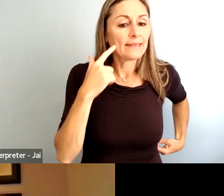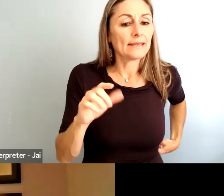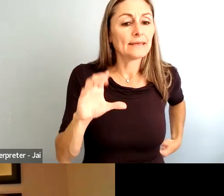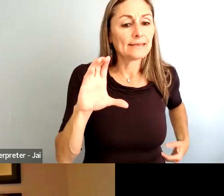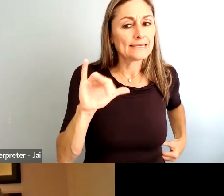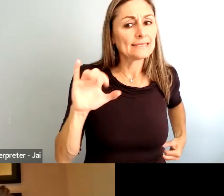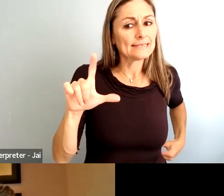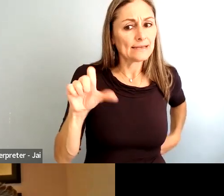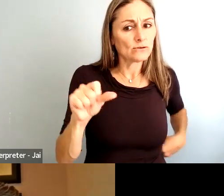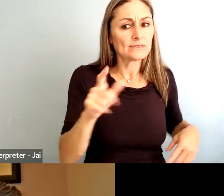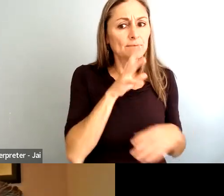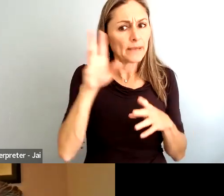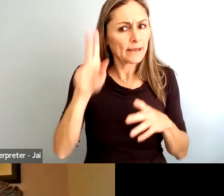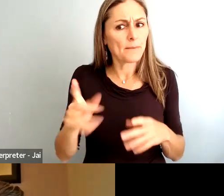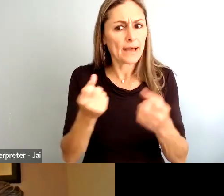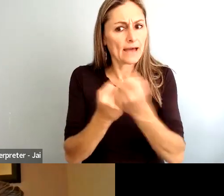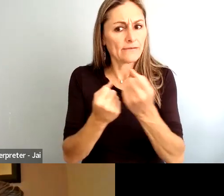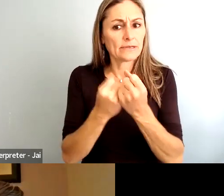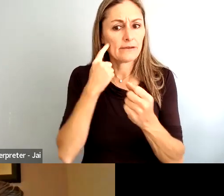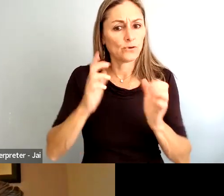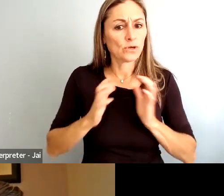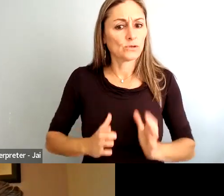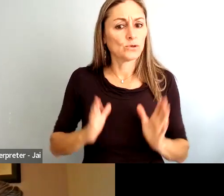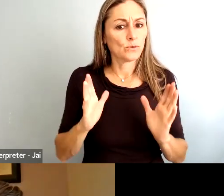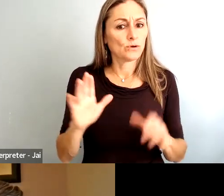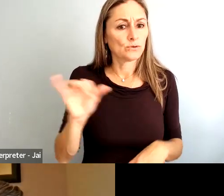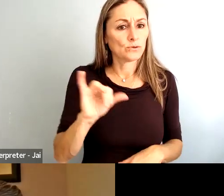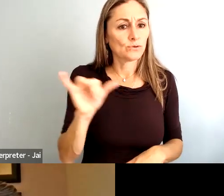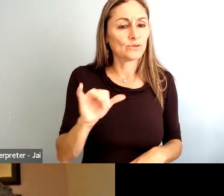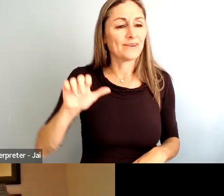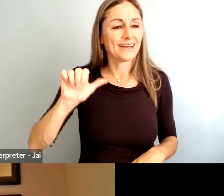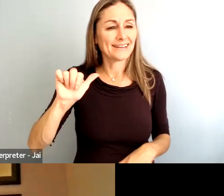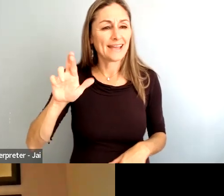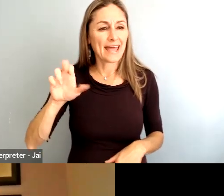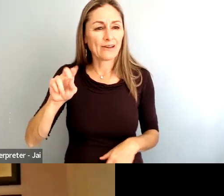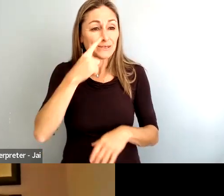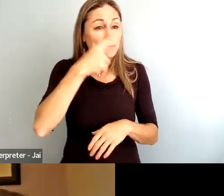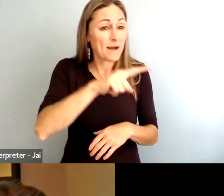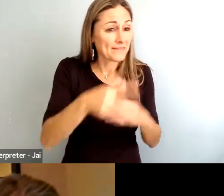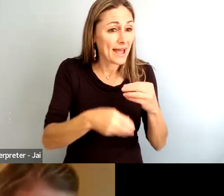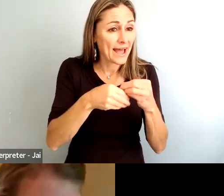and advocate for consumers as well. And if I could add to that,